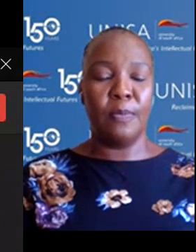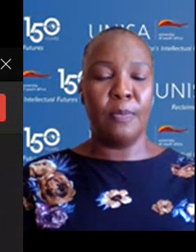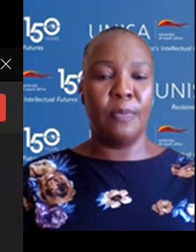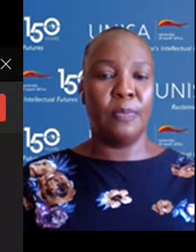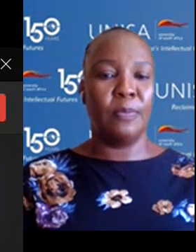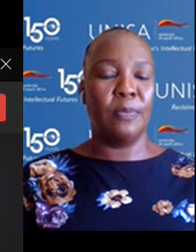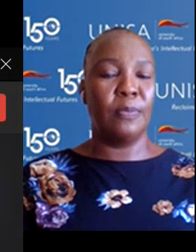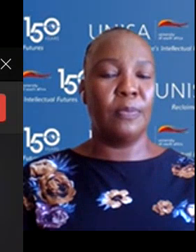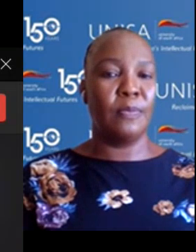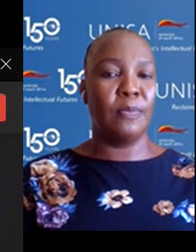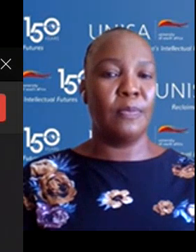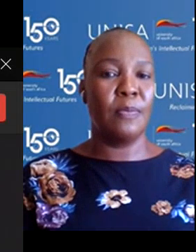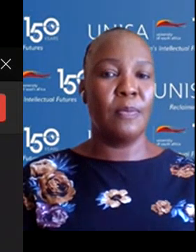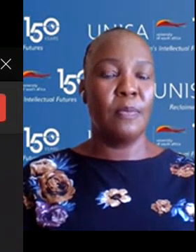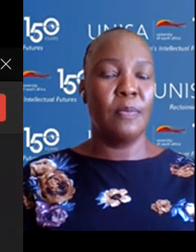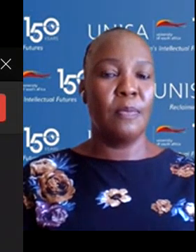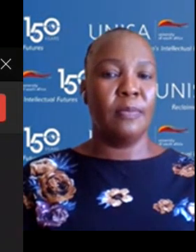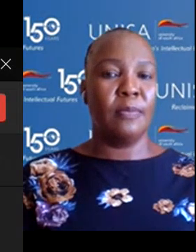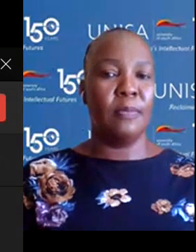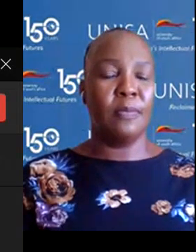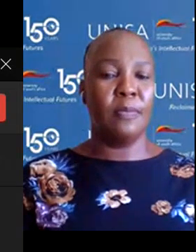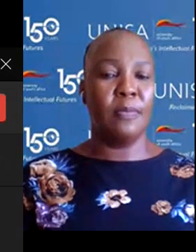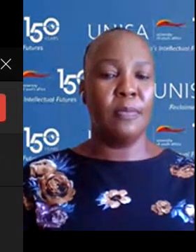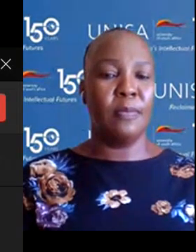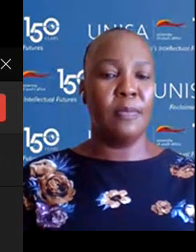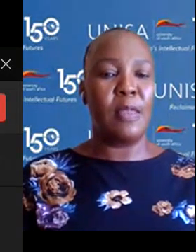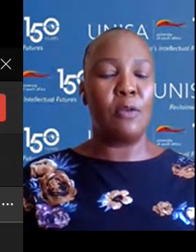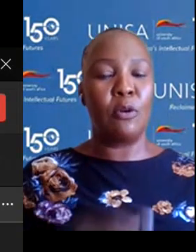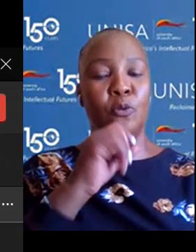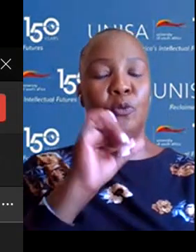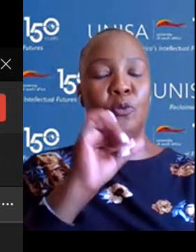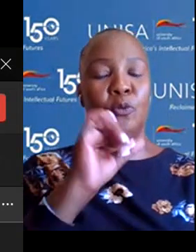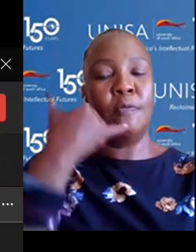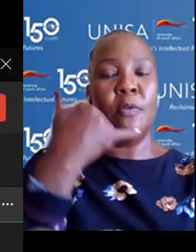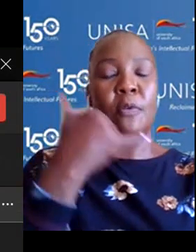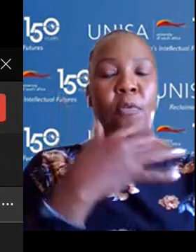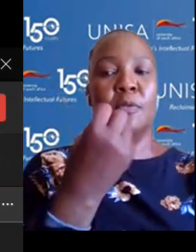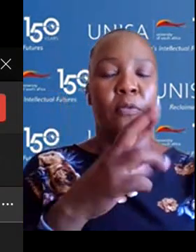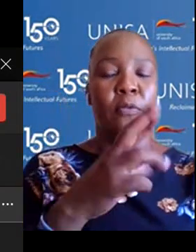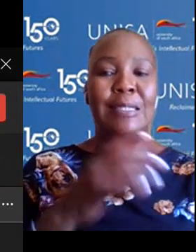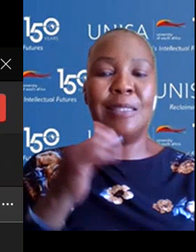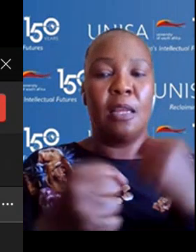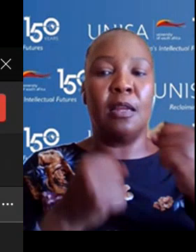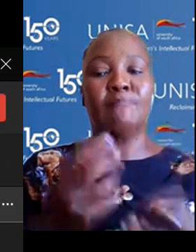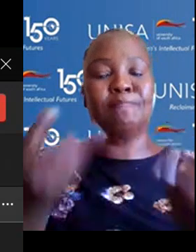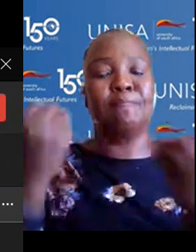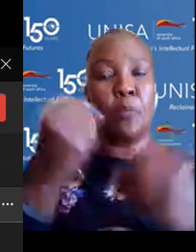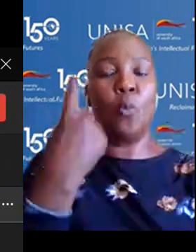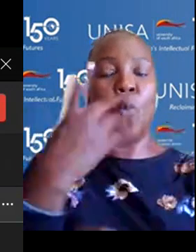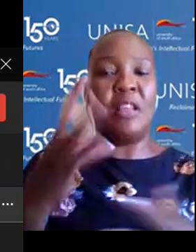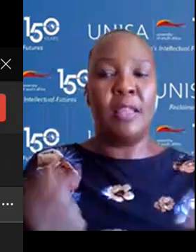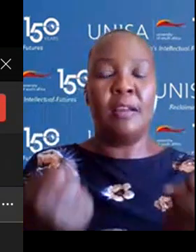on your mobile phone, the app, or if you are struggling to get OneDrive activated on your